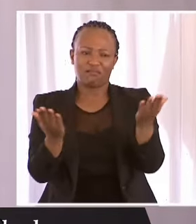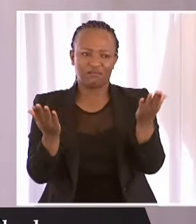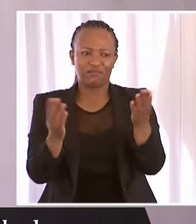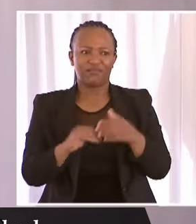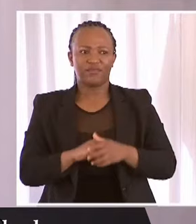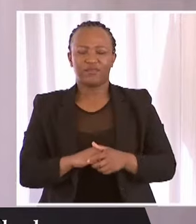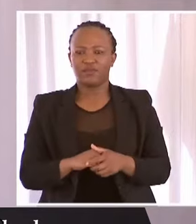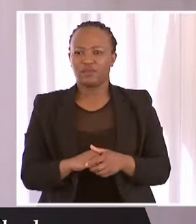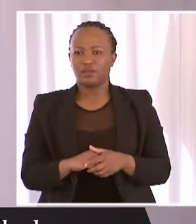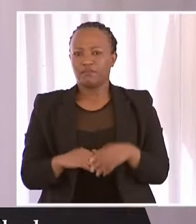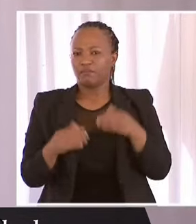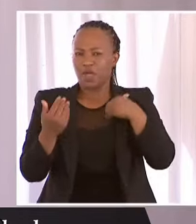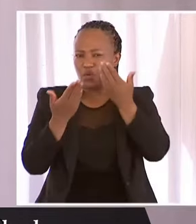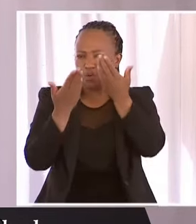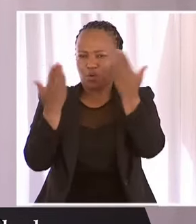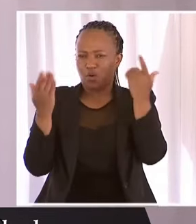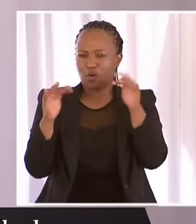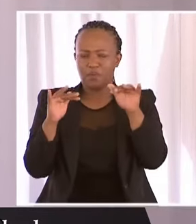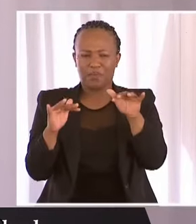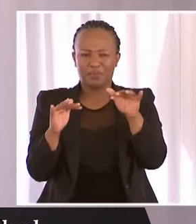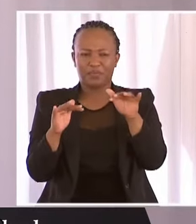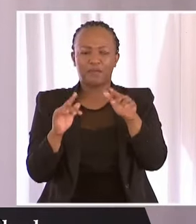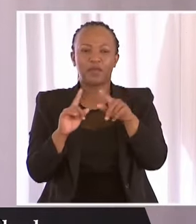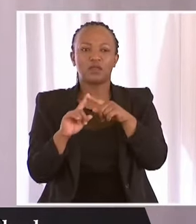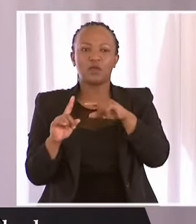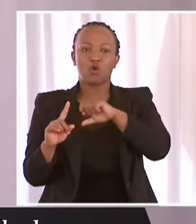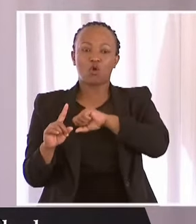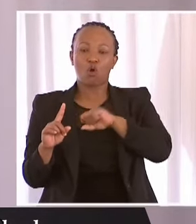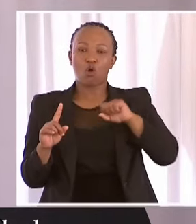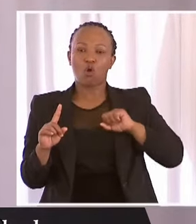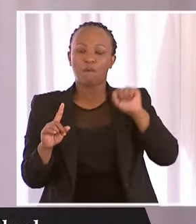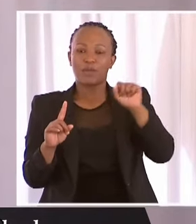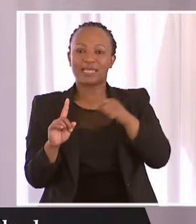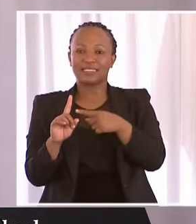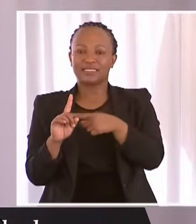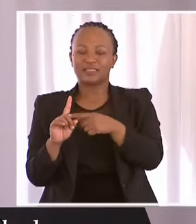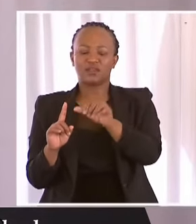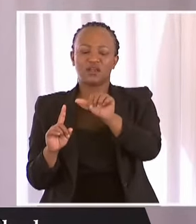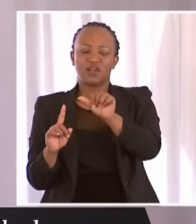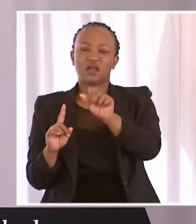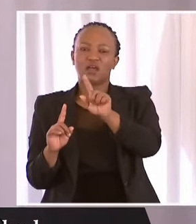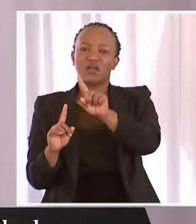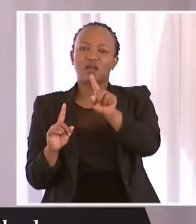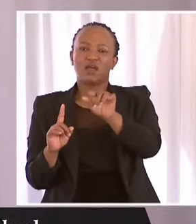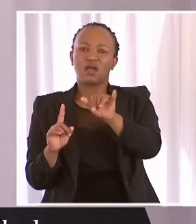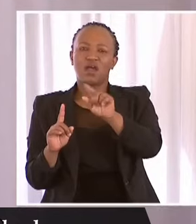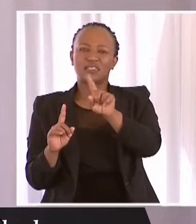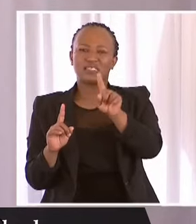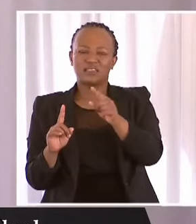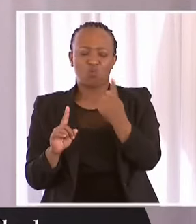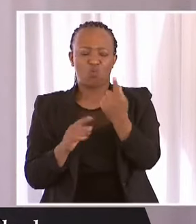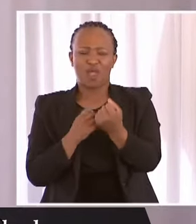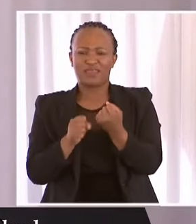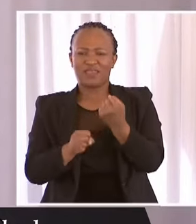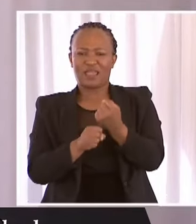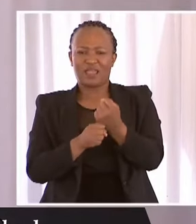I don't know if everybody knows, but Comrade Aziz was unwell for the last year, I would